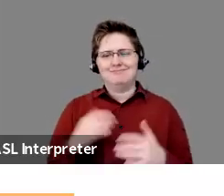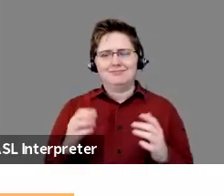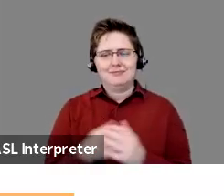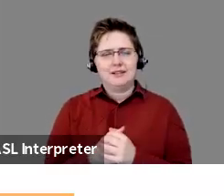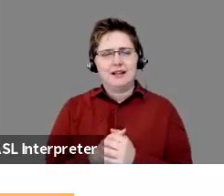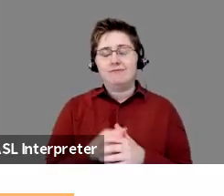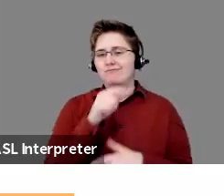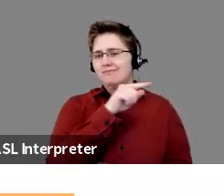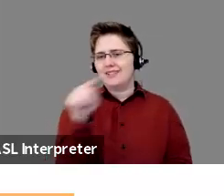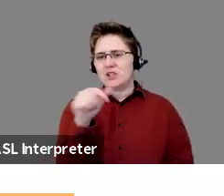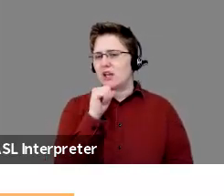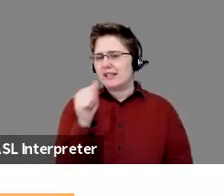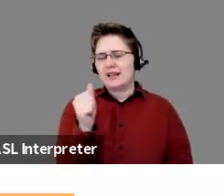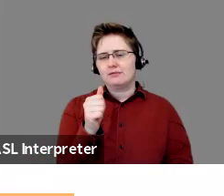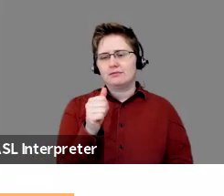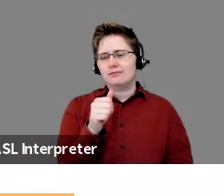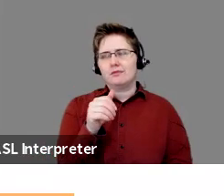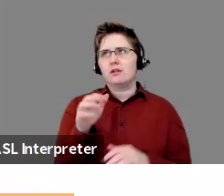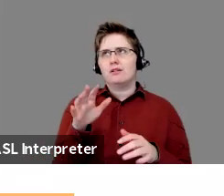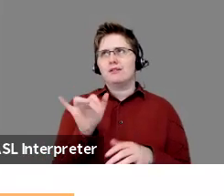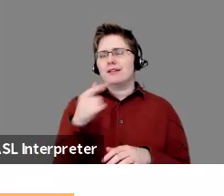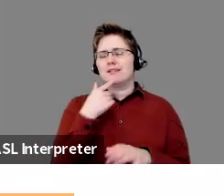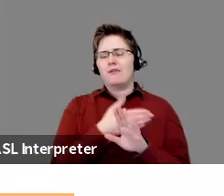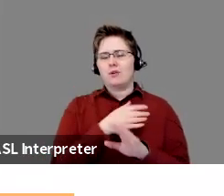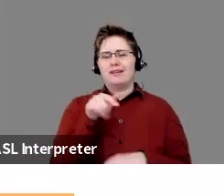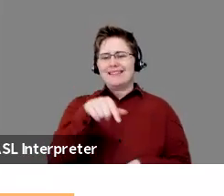So these are not, like I said before, going to be your standard